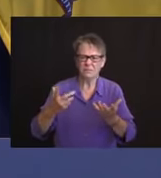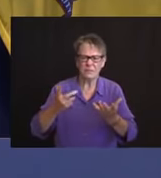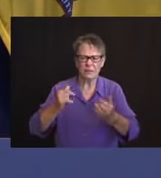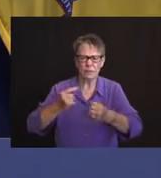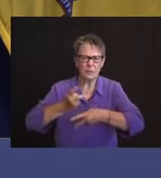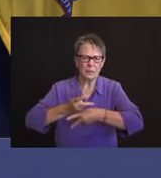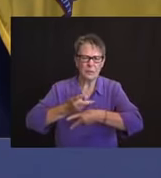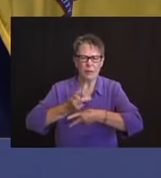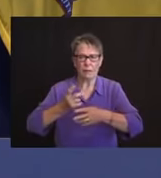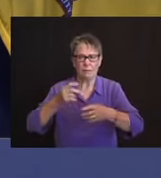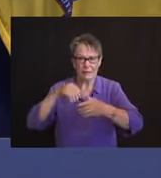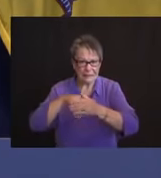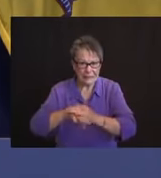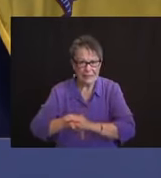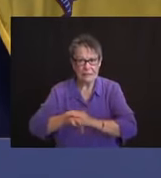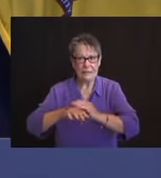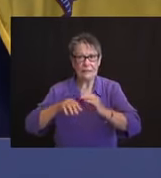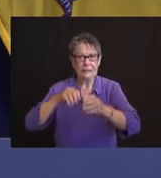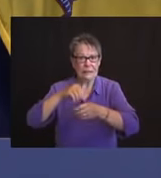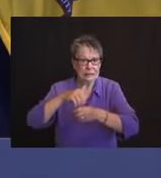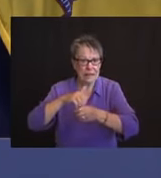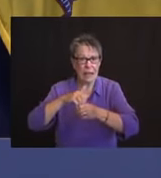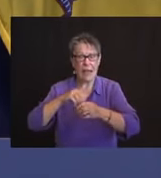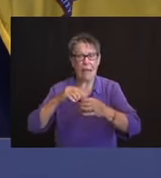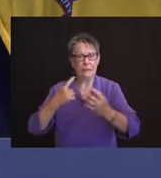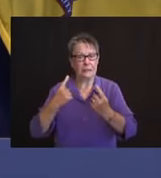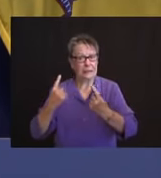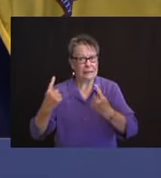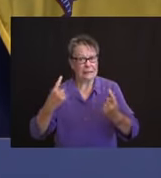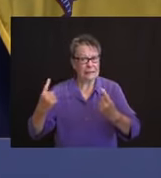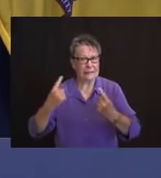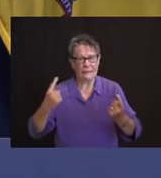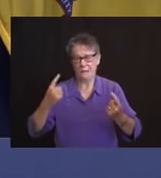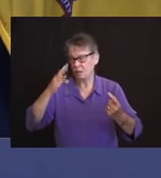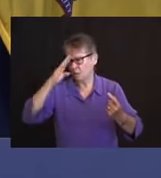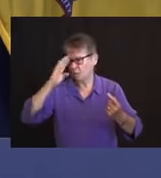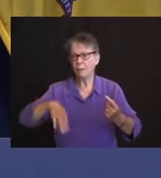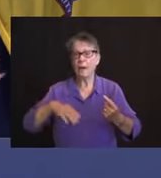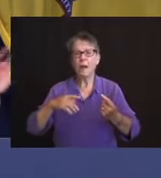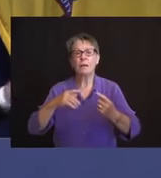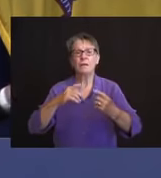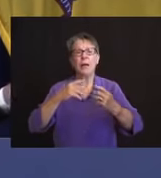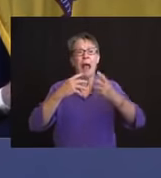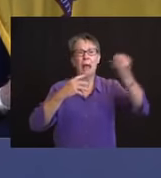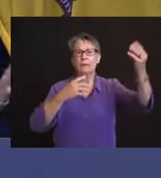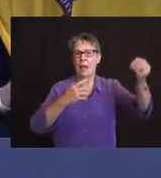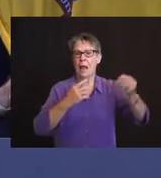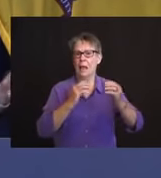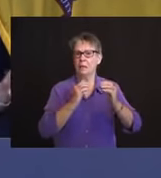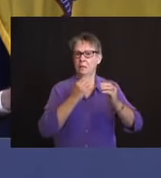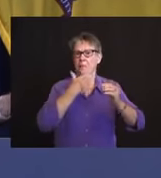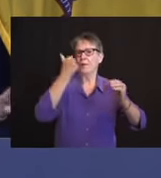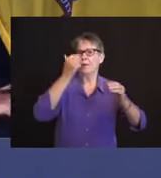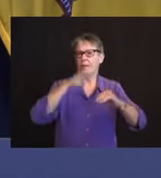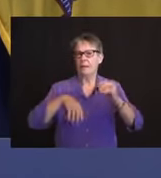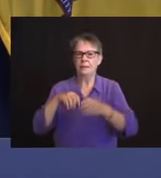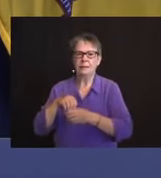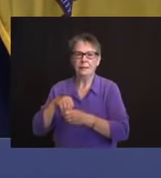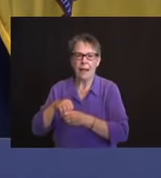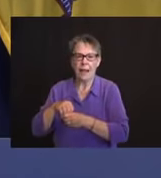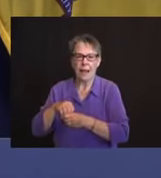said this before, but indoors, this thing is much more lethal than it is outdoors. And that it gives the impression, and I don't want to undo the very good points that Pat